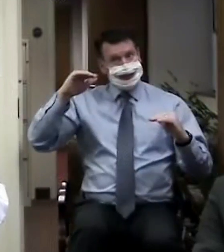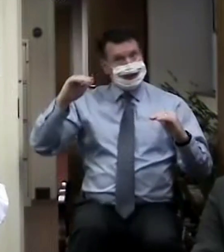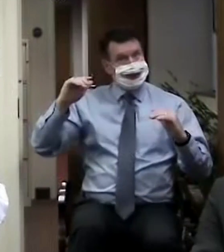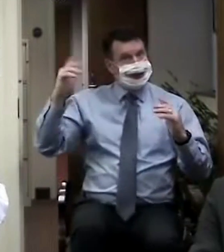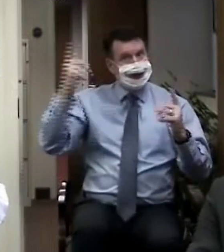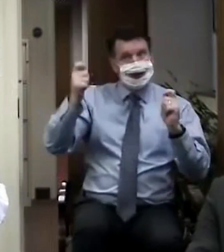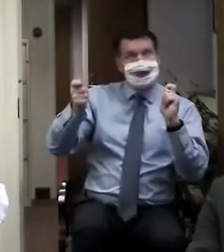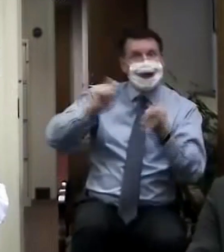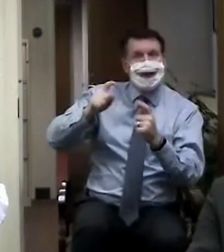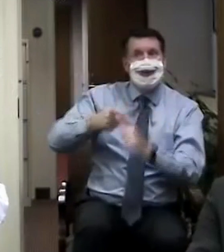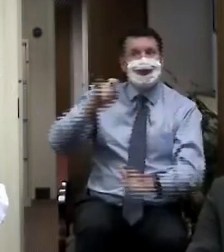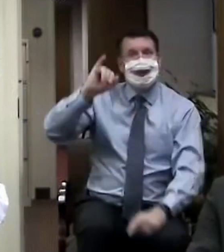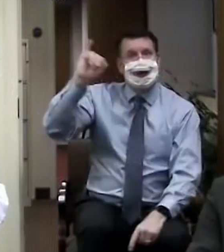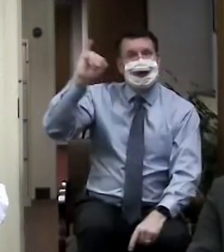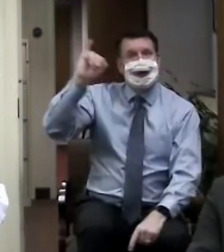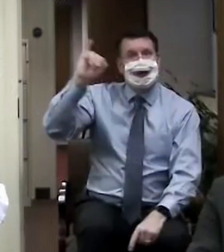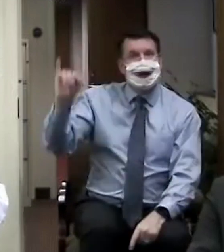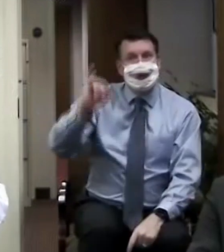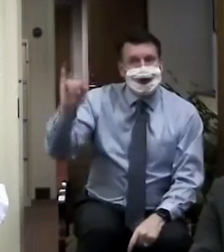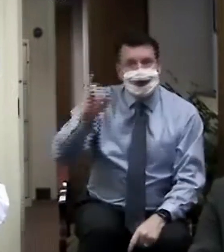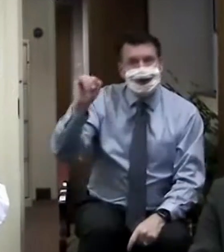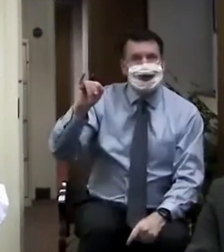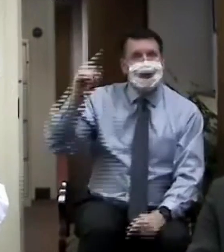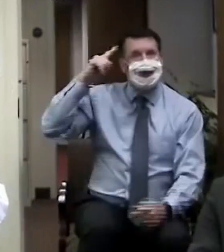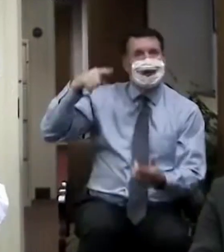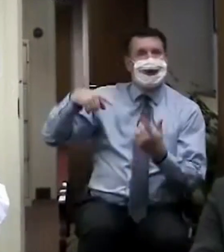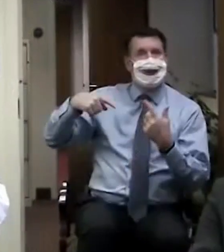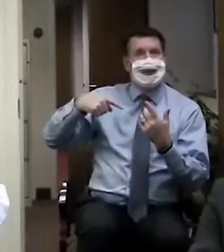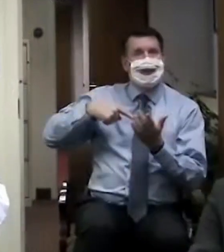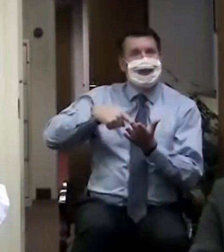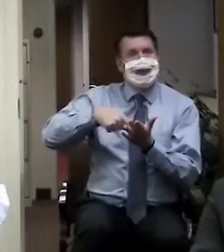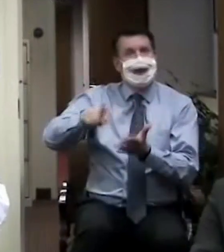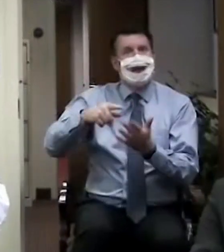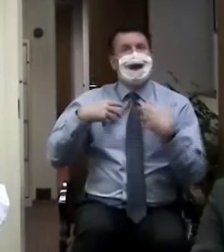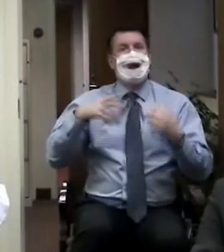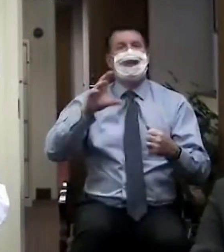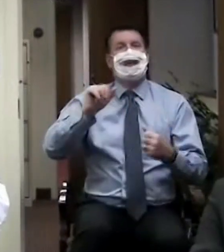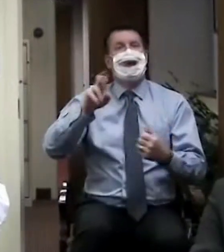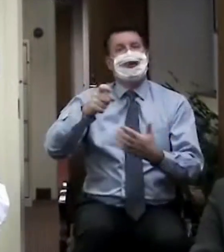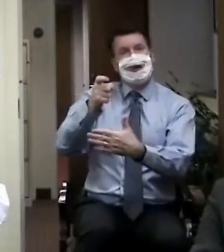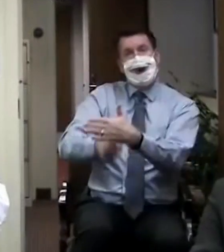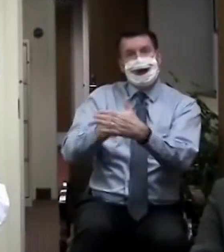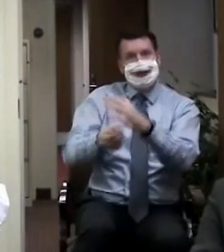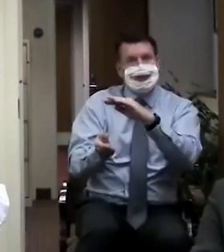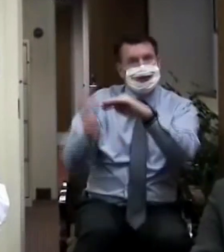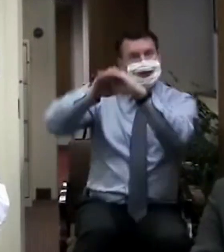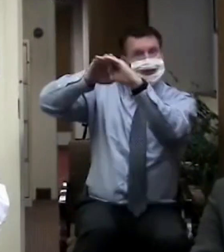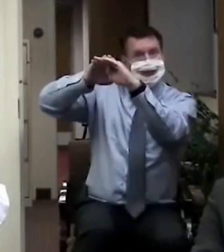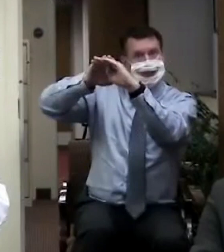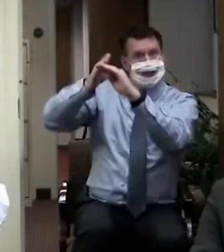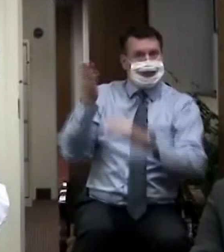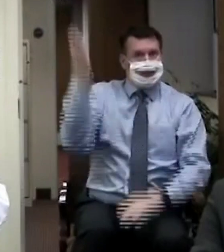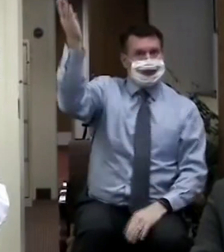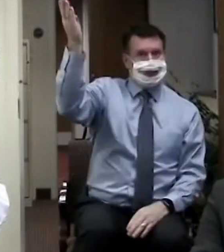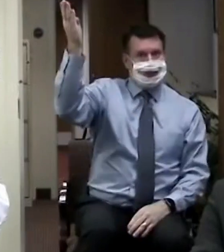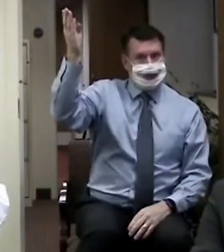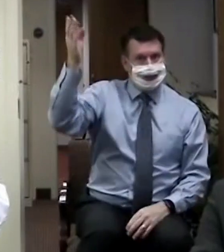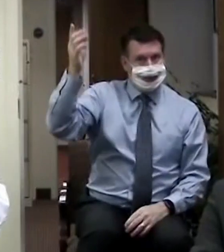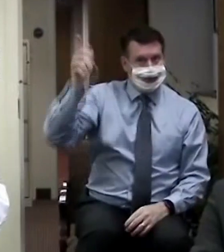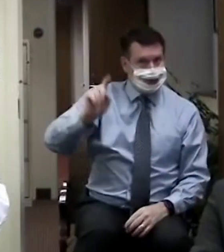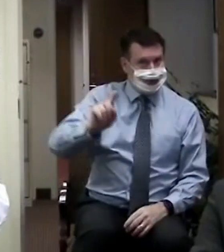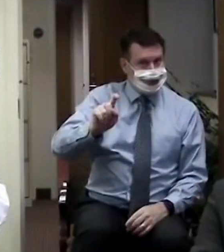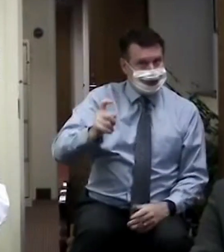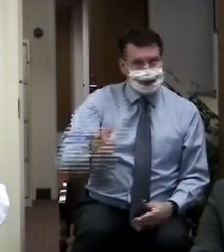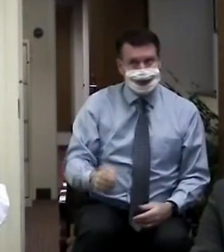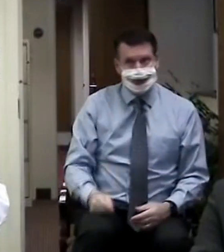Well, in terms of the question, so, you know, we are expecting the volume will ramp back up, but, you know, given the need for social distancing, as Dr.